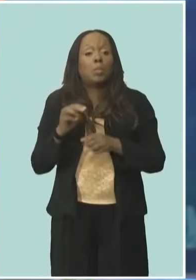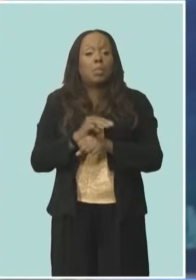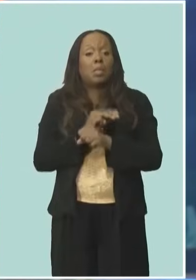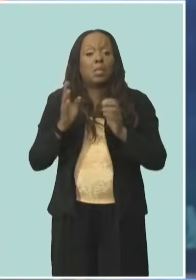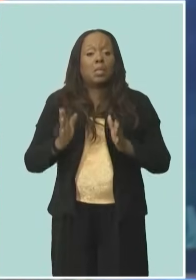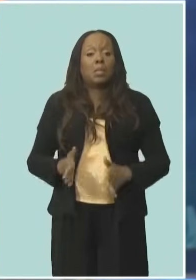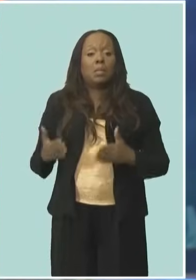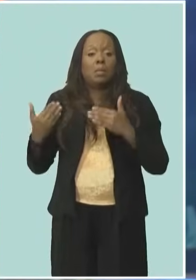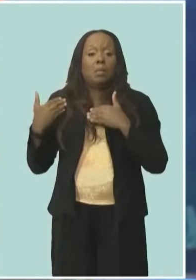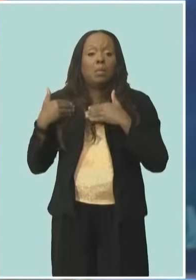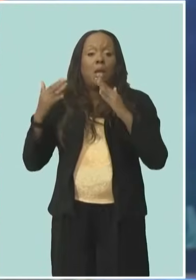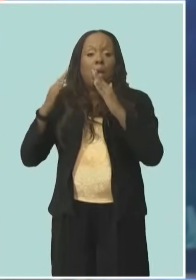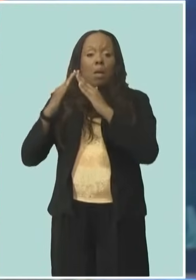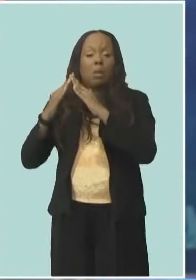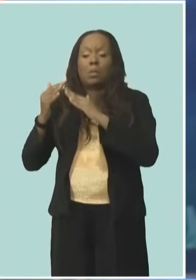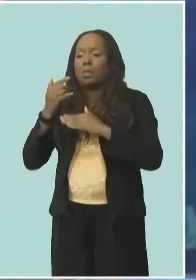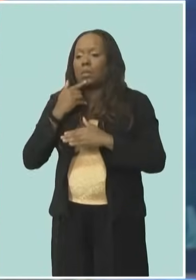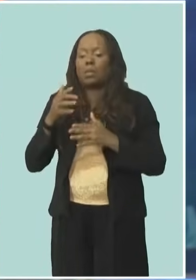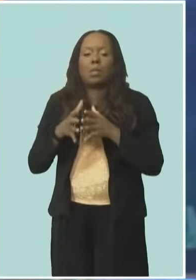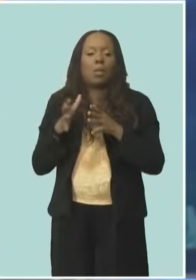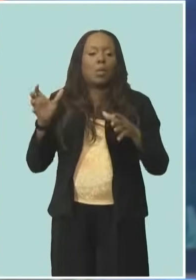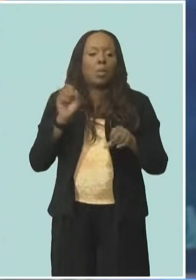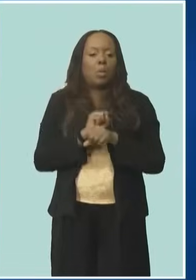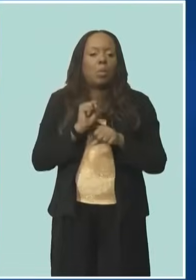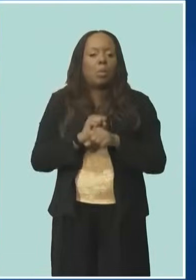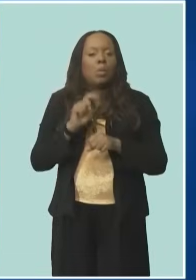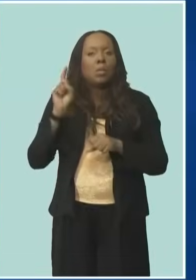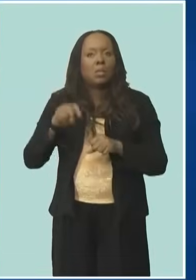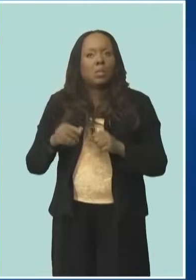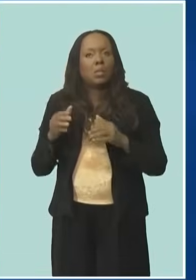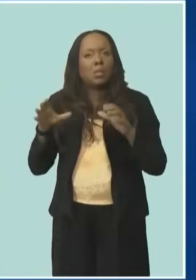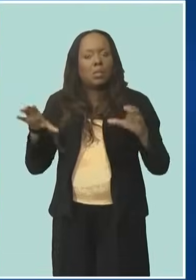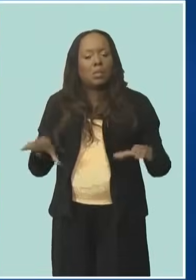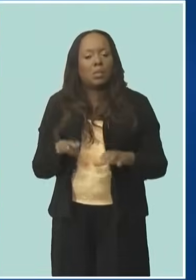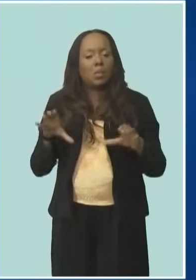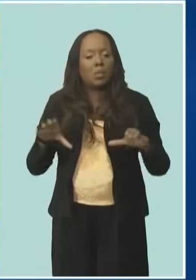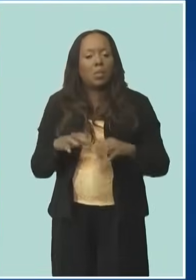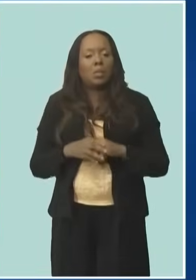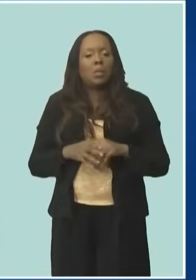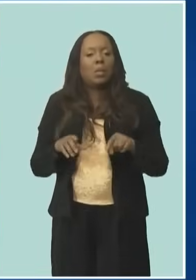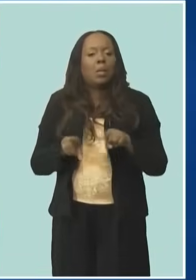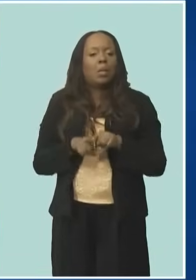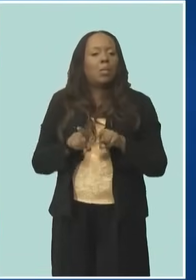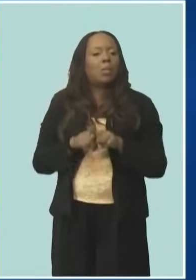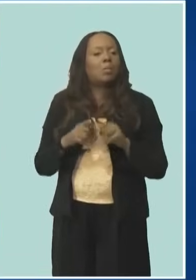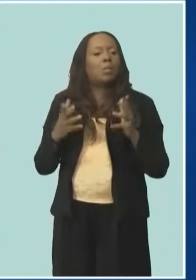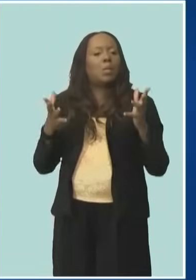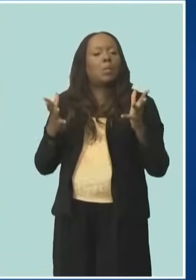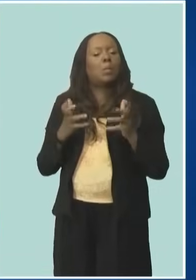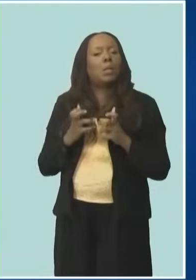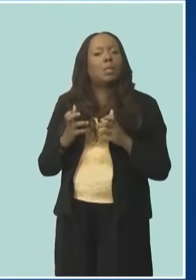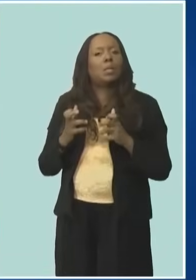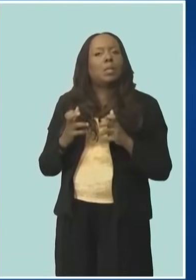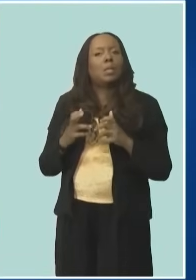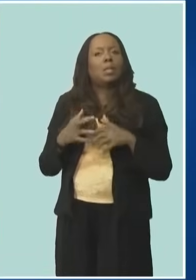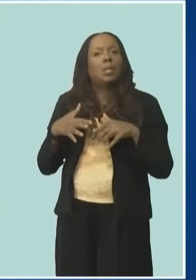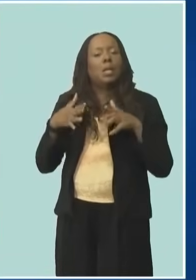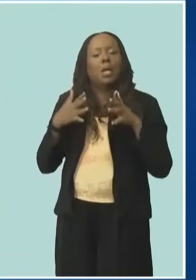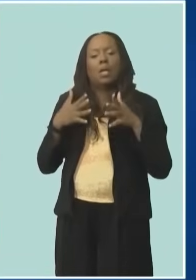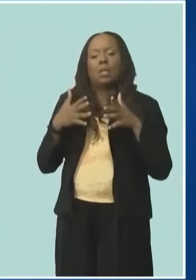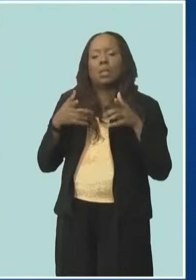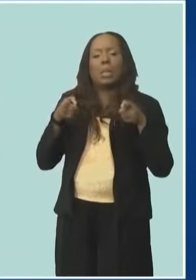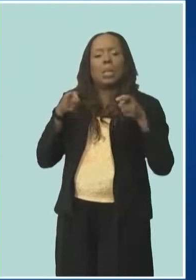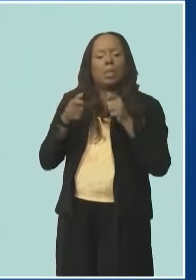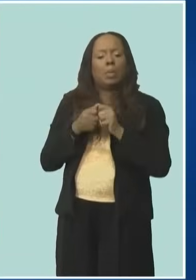there's a lot of work to be done, and he will start with unraveling the mystery of the list. Minister Gibbs says he is ready to